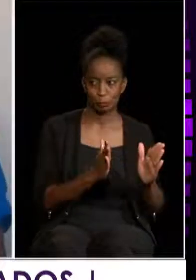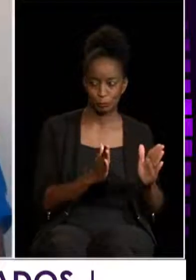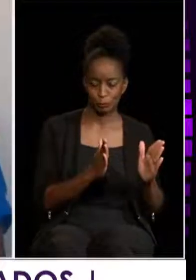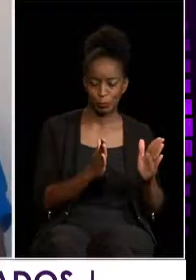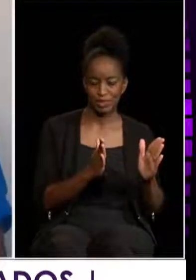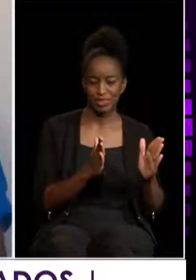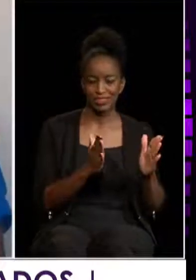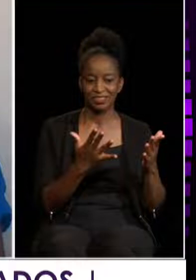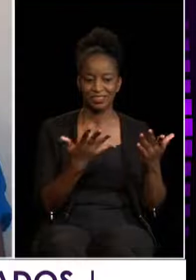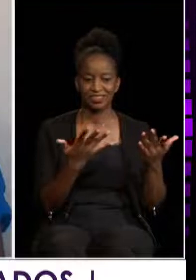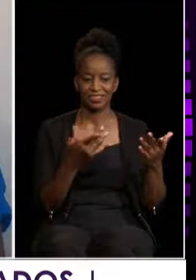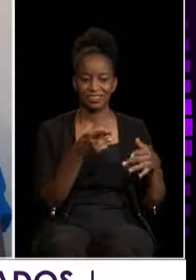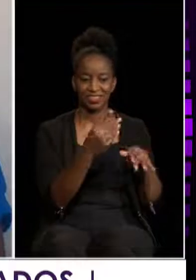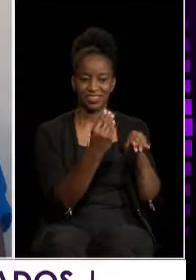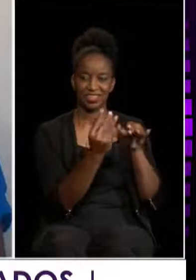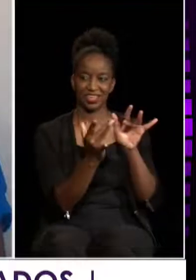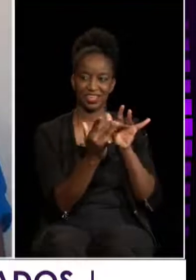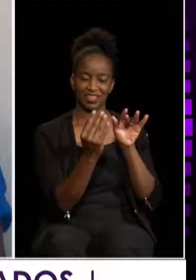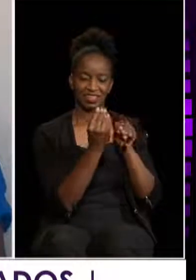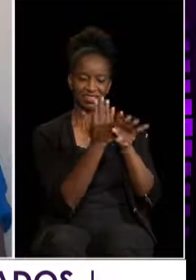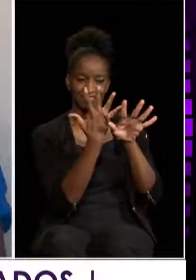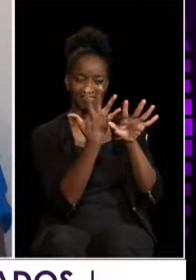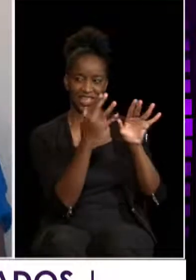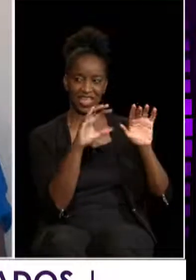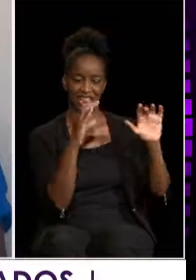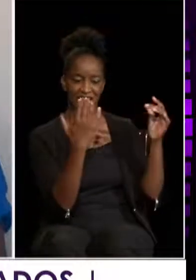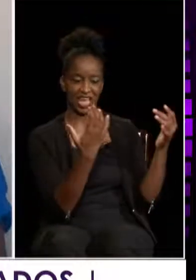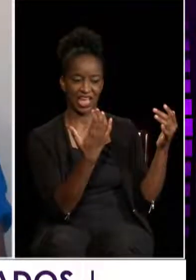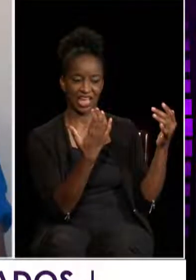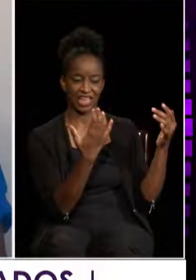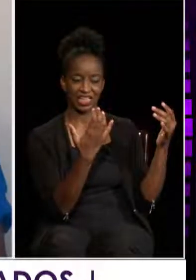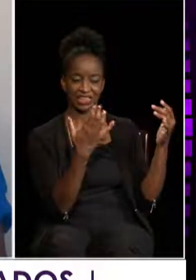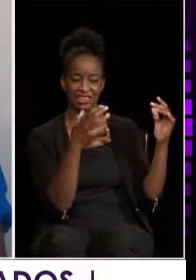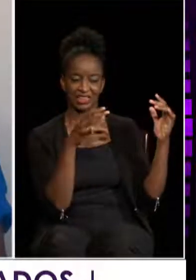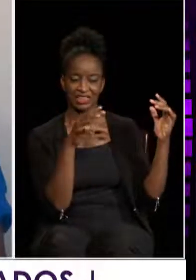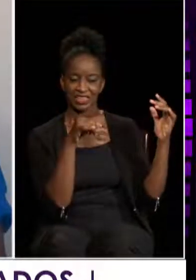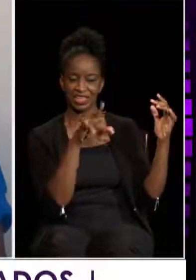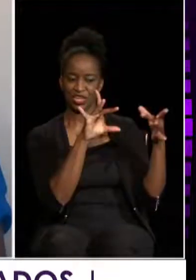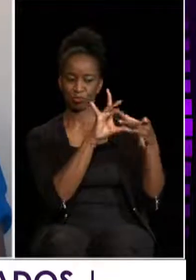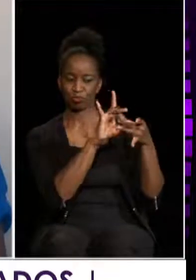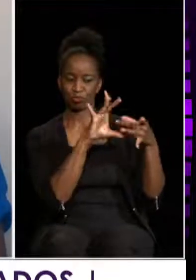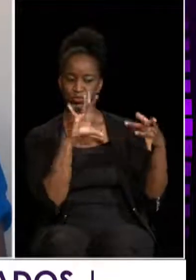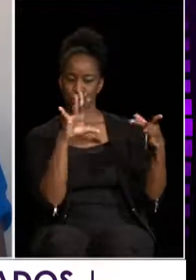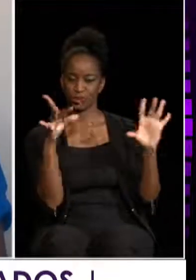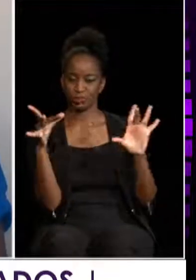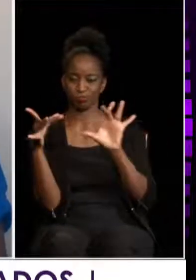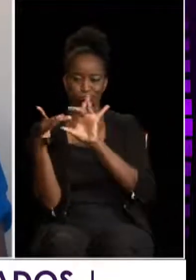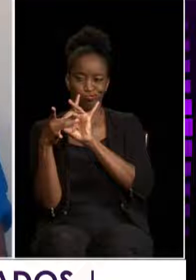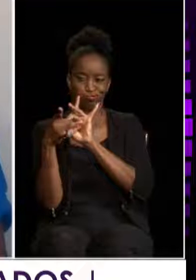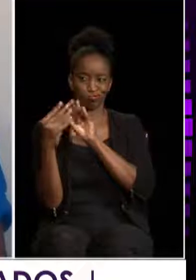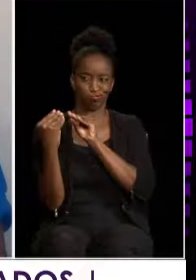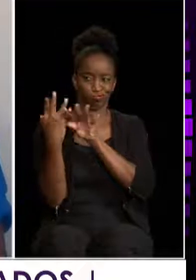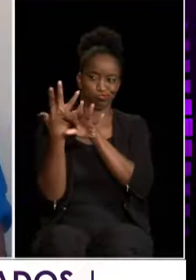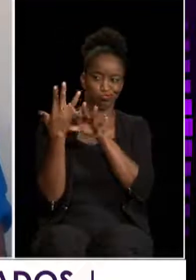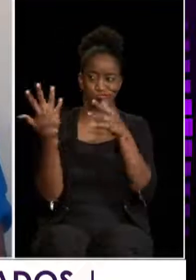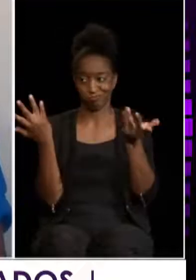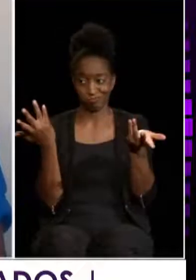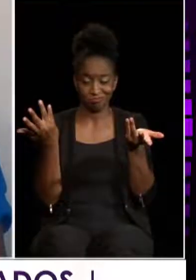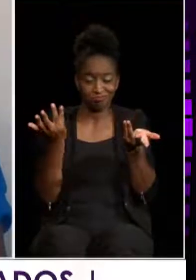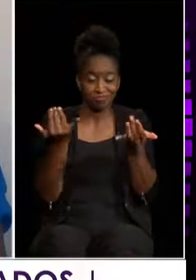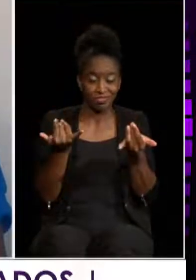do. Now you have to arrange meetings with students on, I guess, Zoom or any other platform virtually.